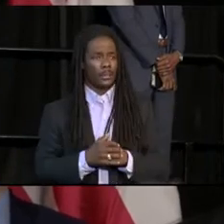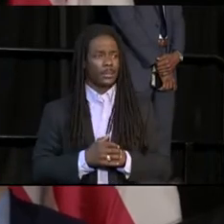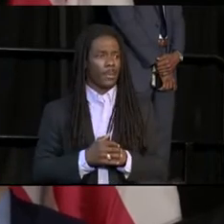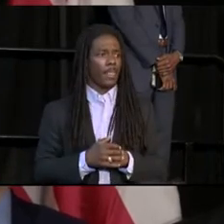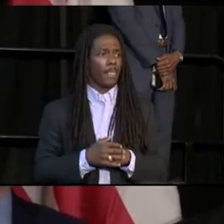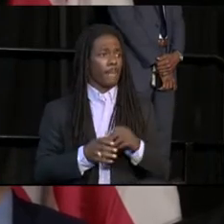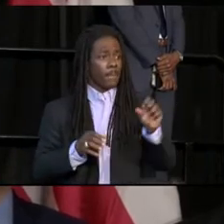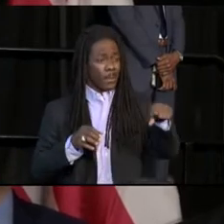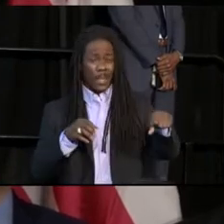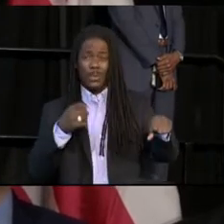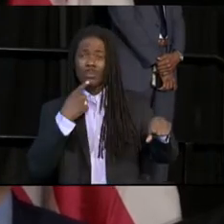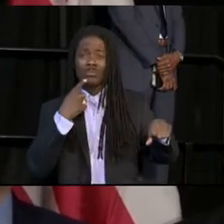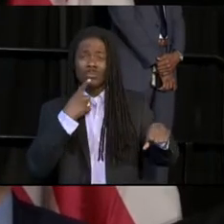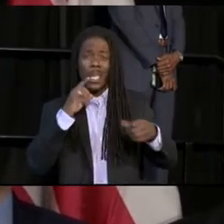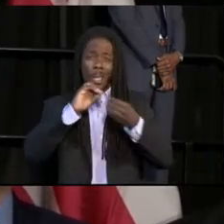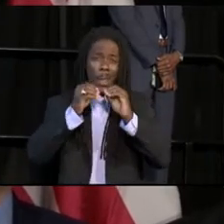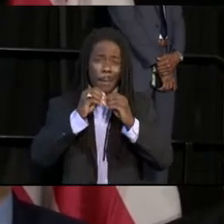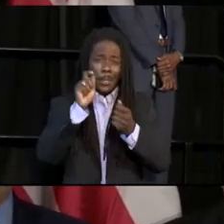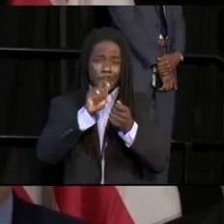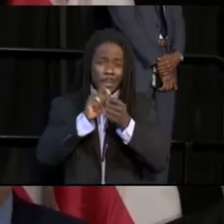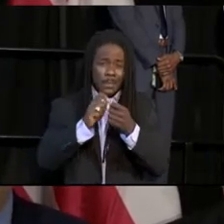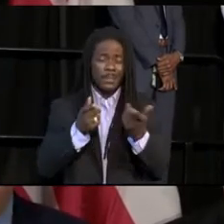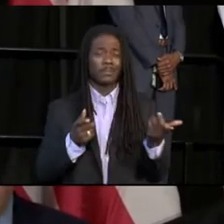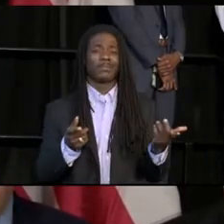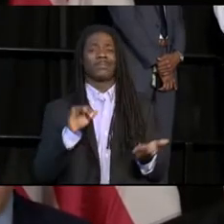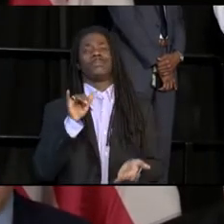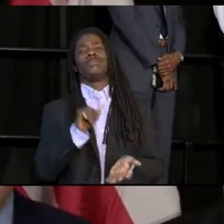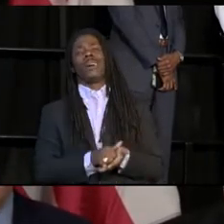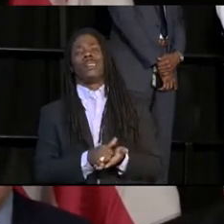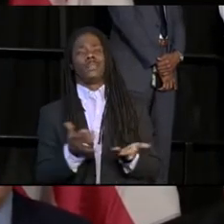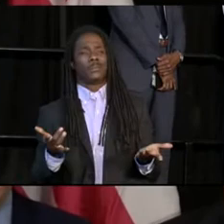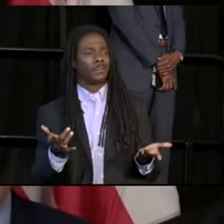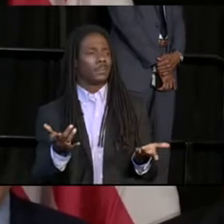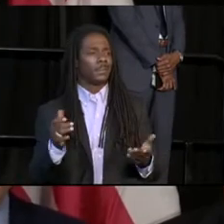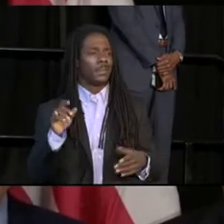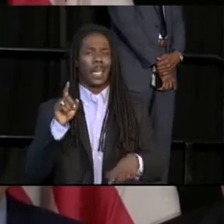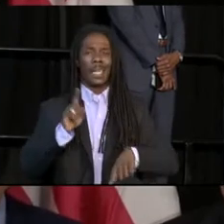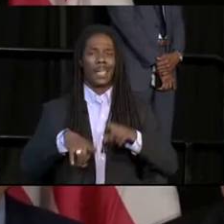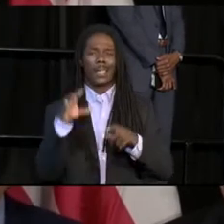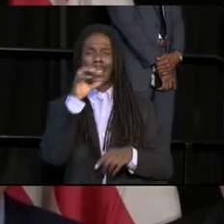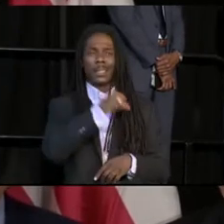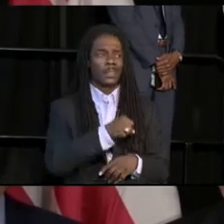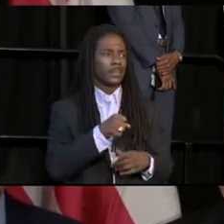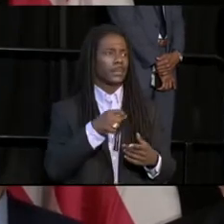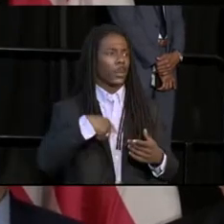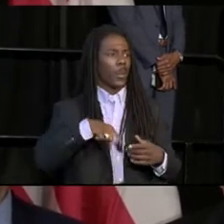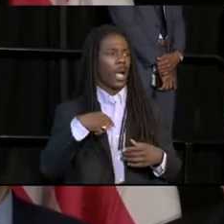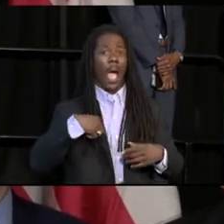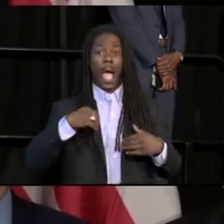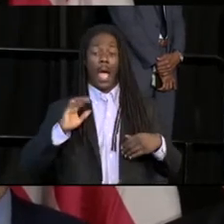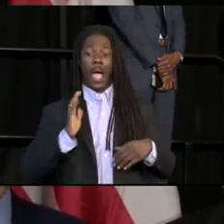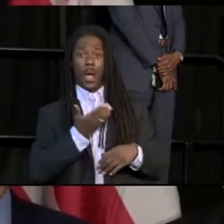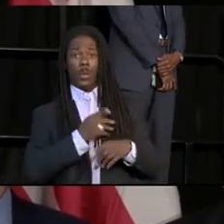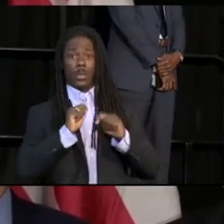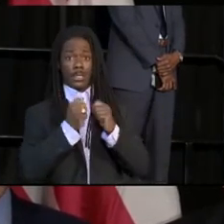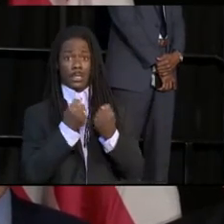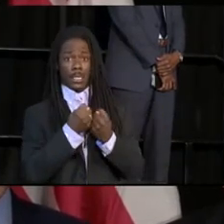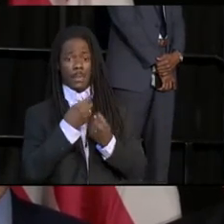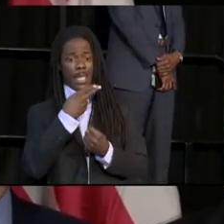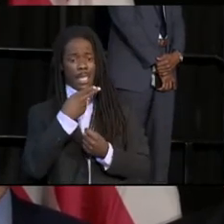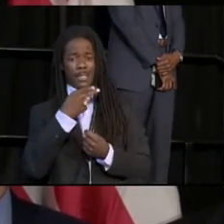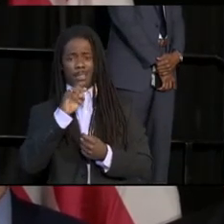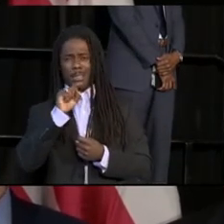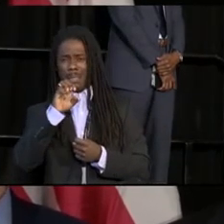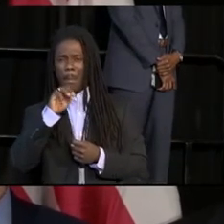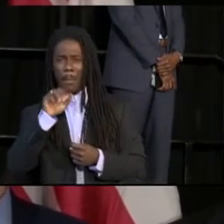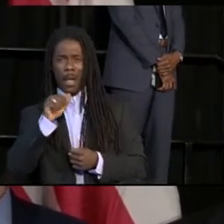Could you put a number on that? You know, that's impossible to estimate. Well, you know, our team at HCMA